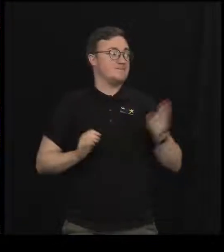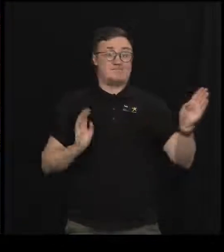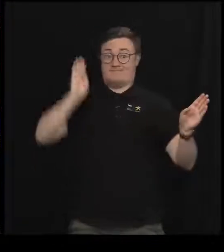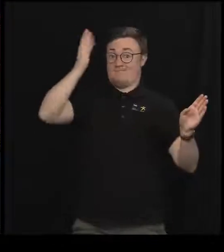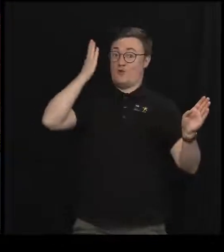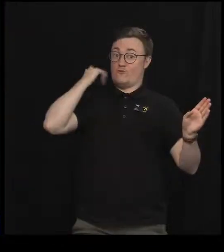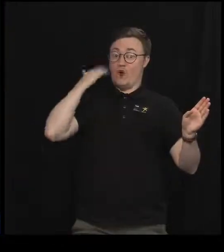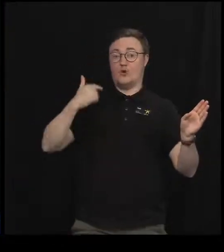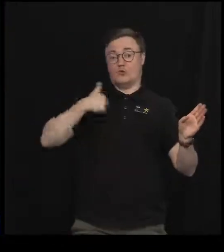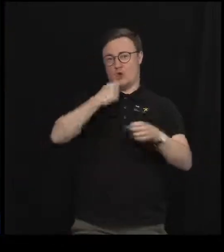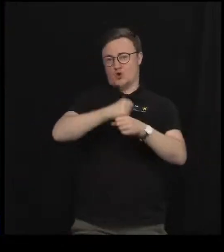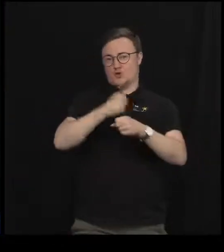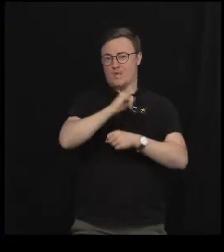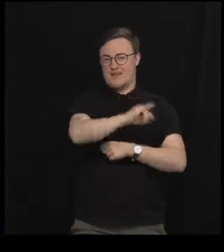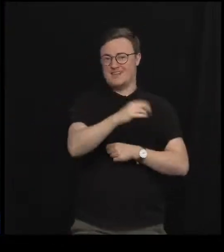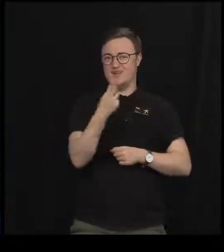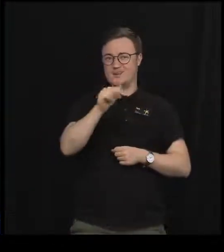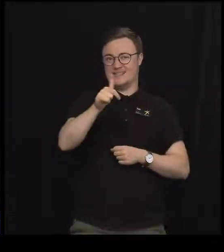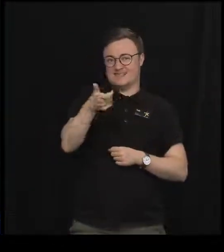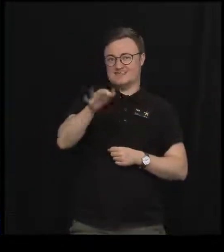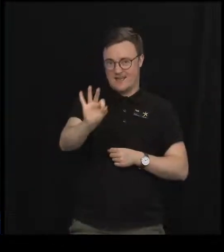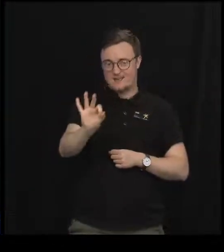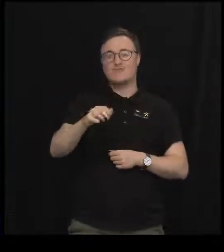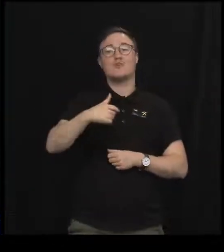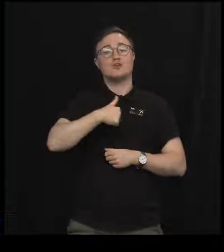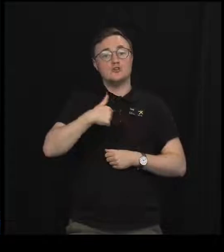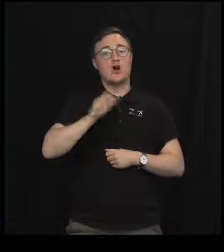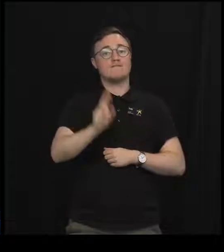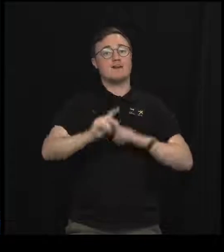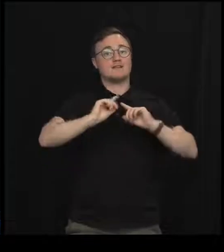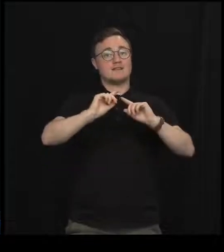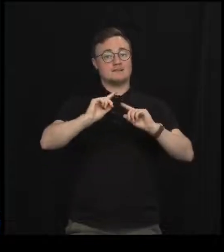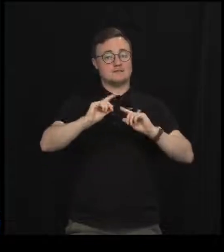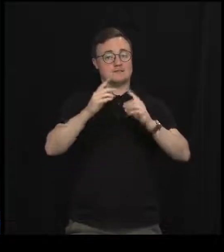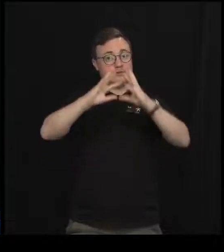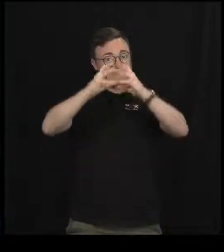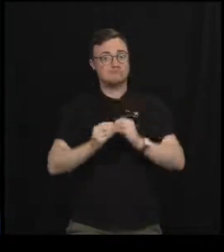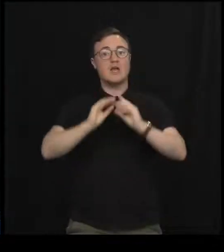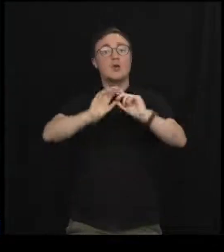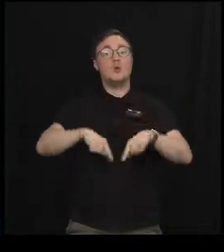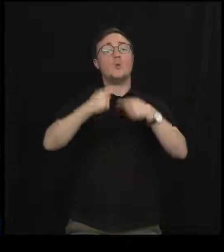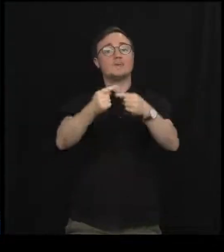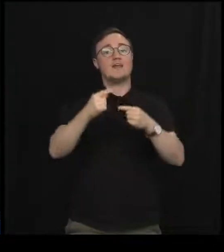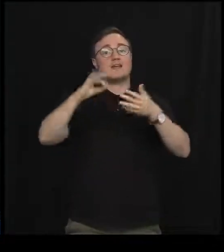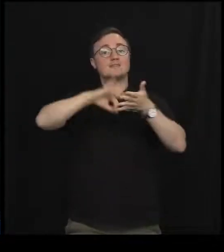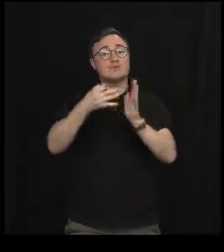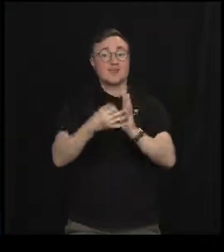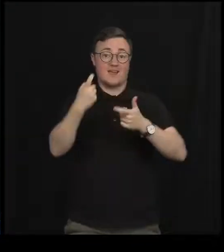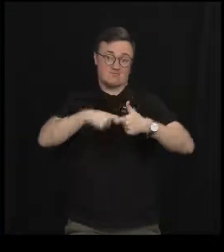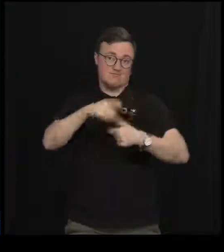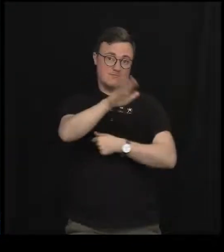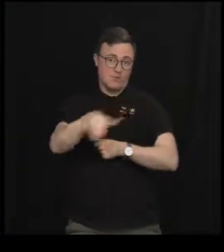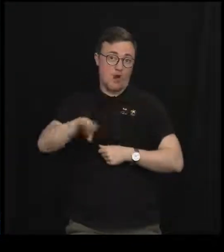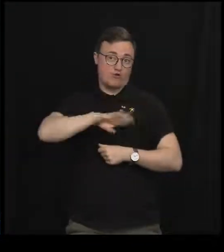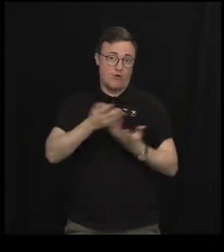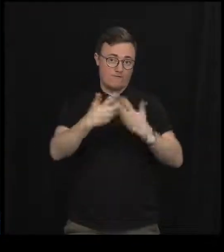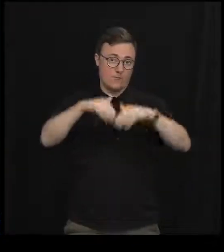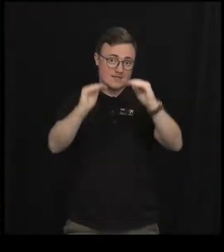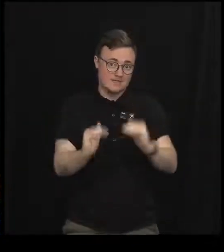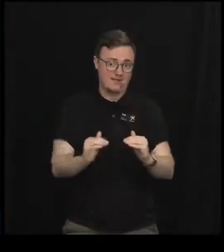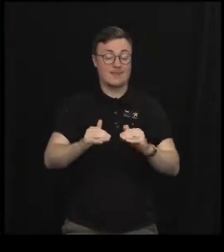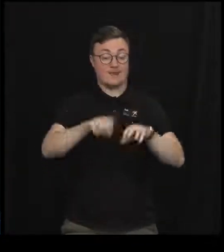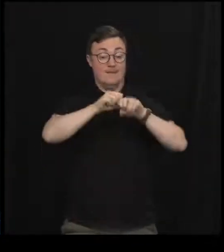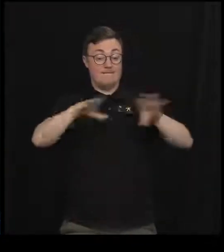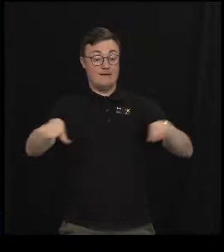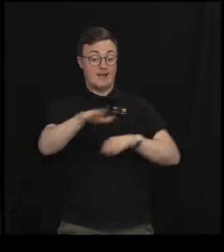health for UNICEF, I was involved in setting up a development project around children with disability. Because for the most